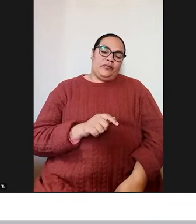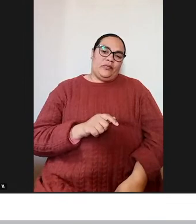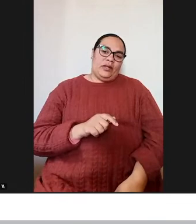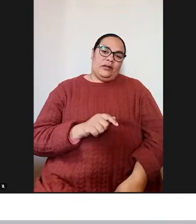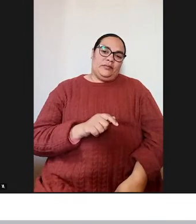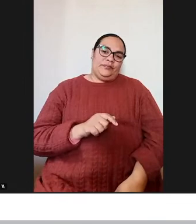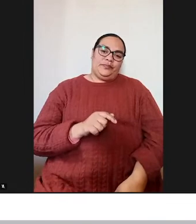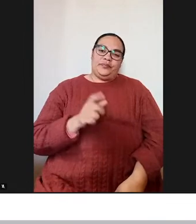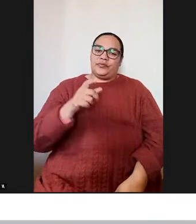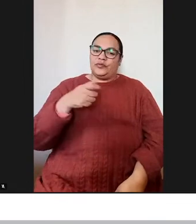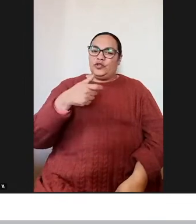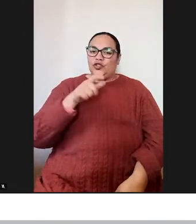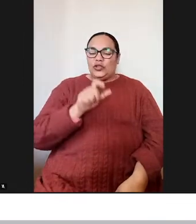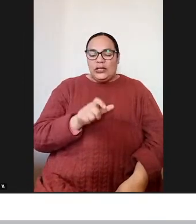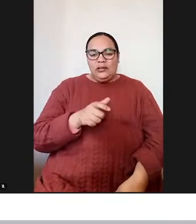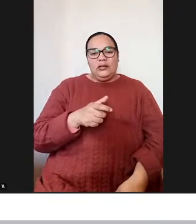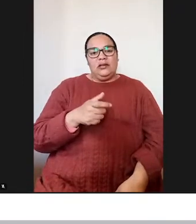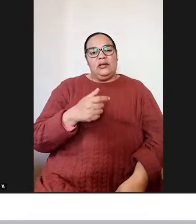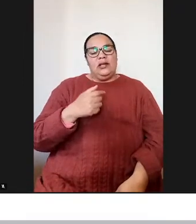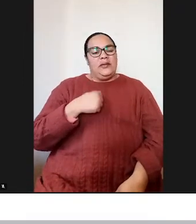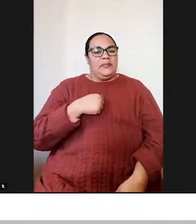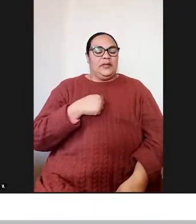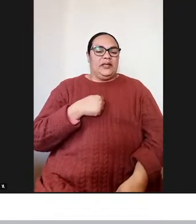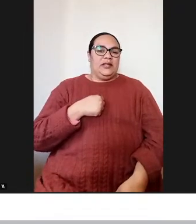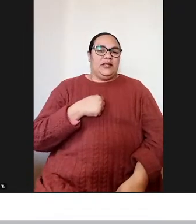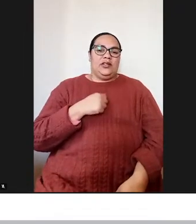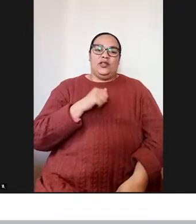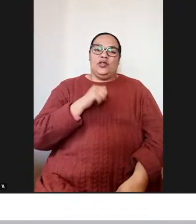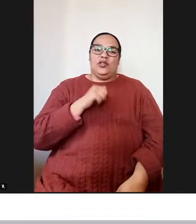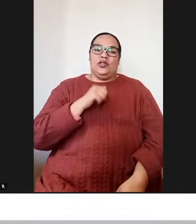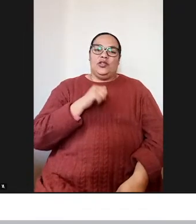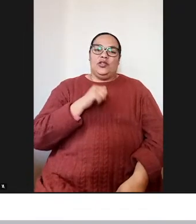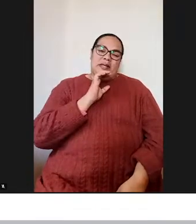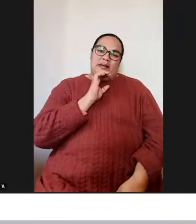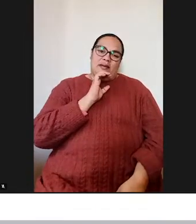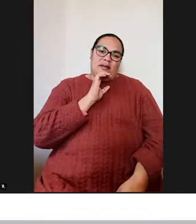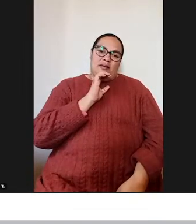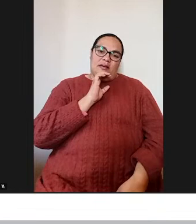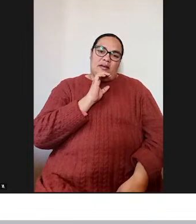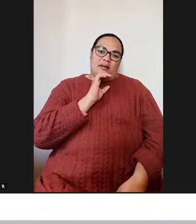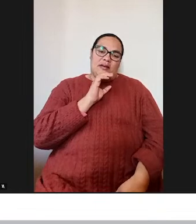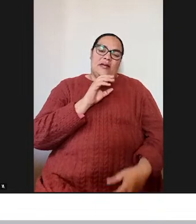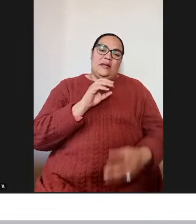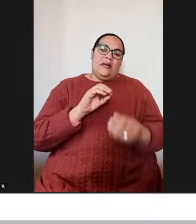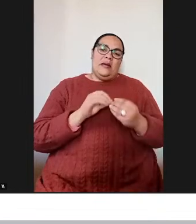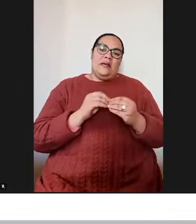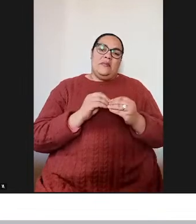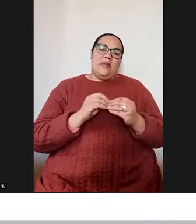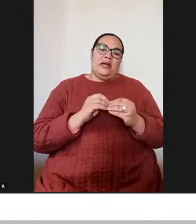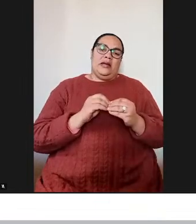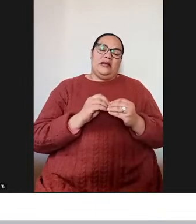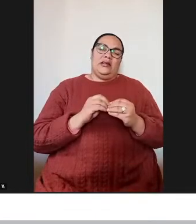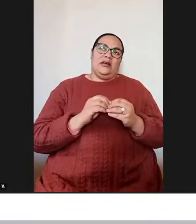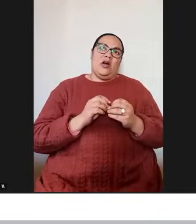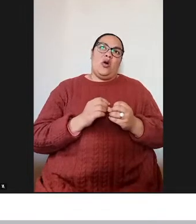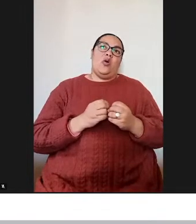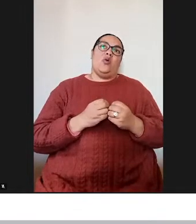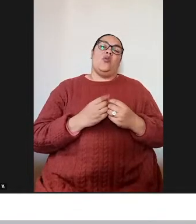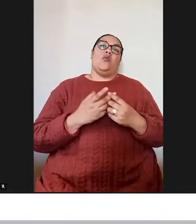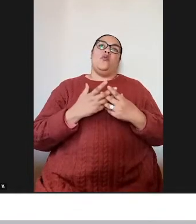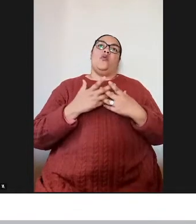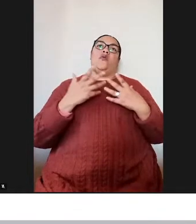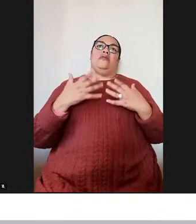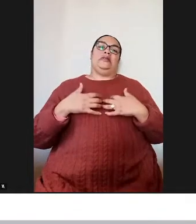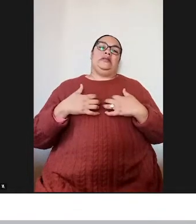Chair, I don't mean to make an overemphasis on